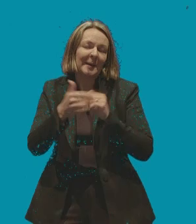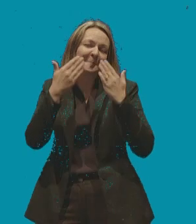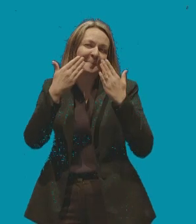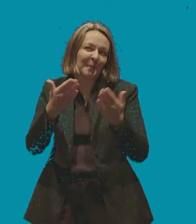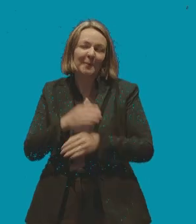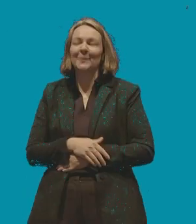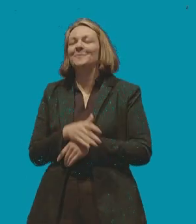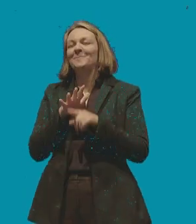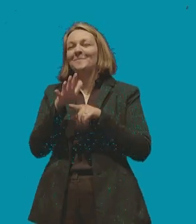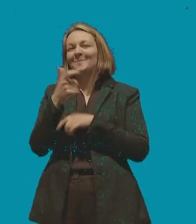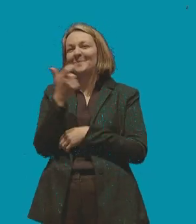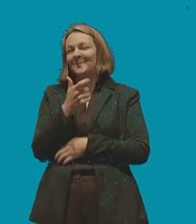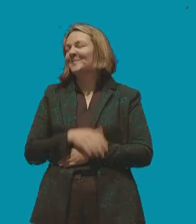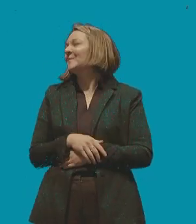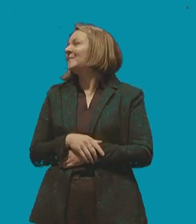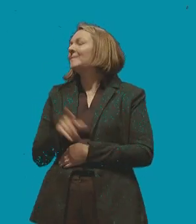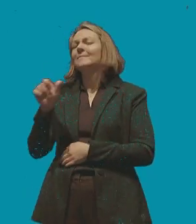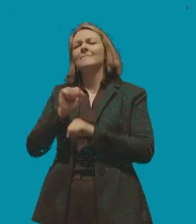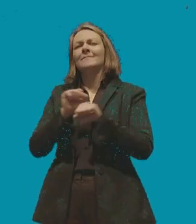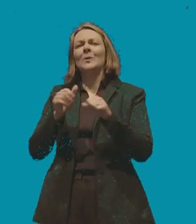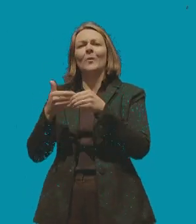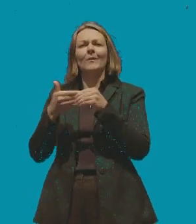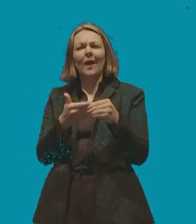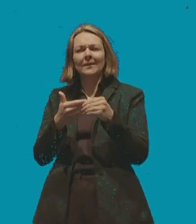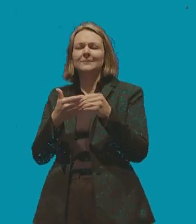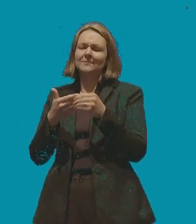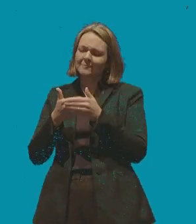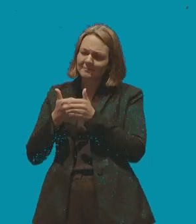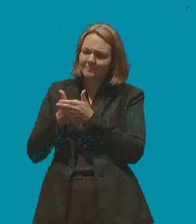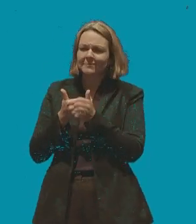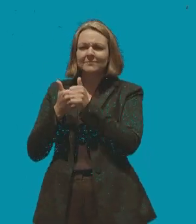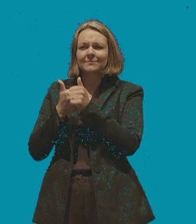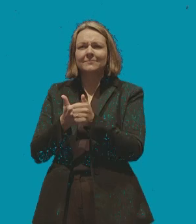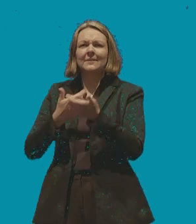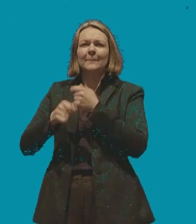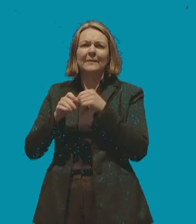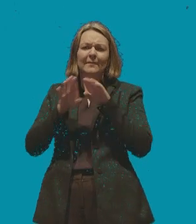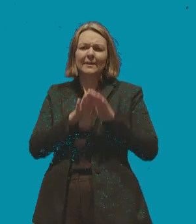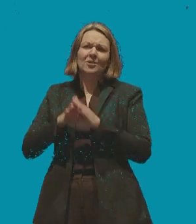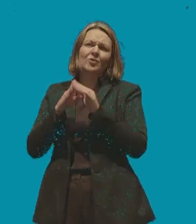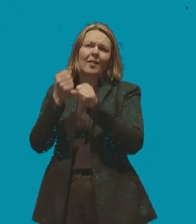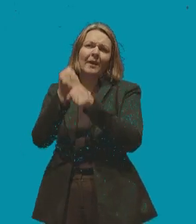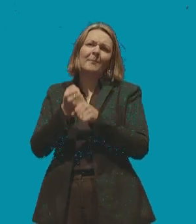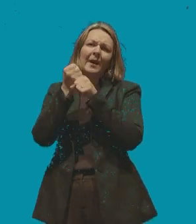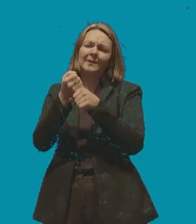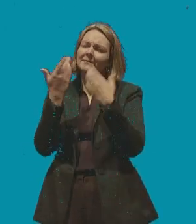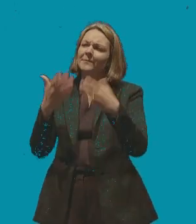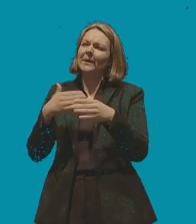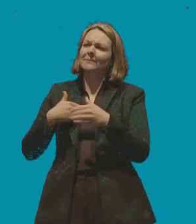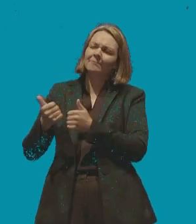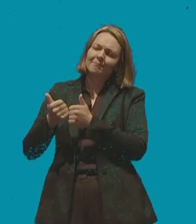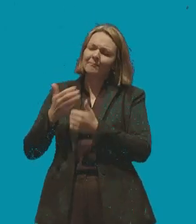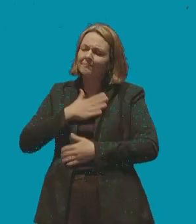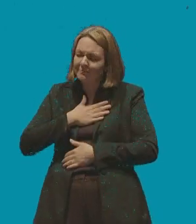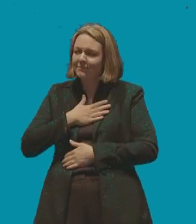past 12 months. Your guidance and leadership were crucial parts of our historic national campaign. And congratulations to